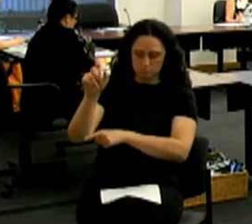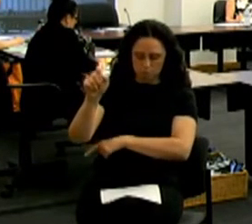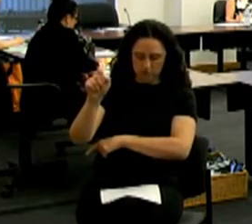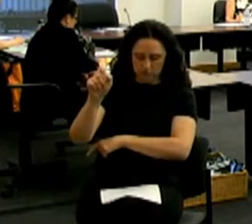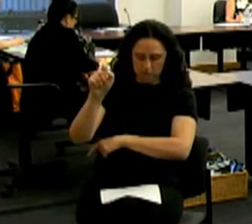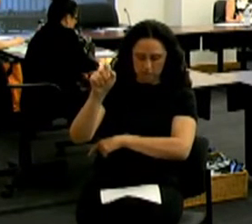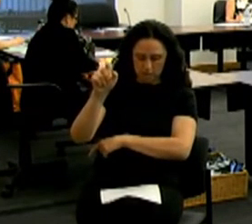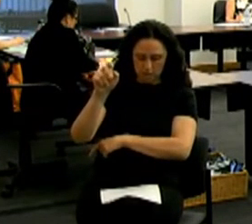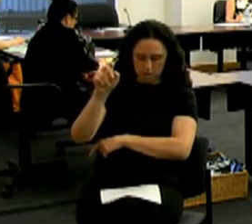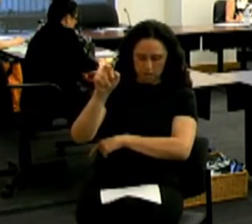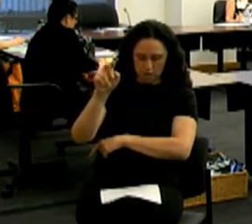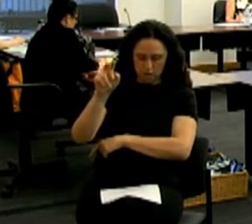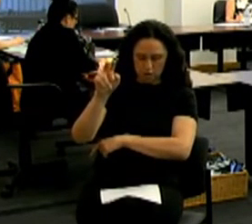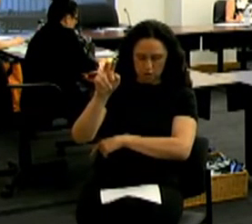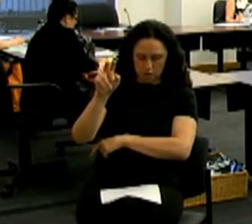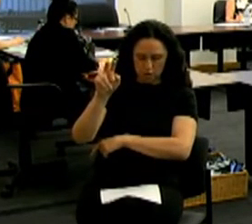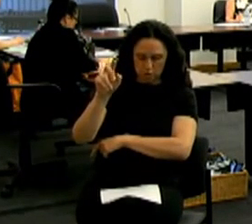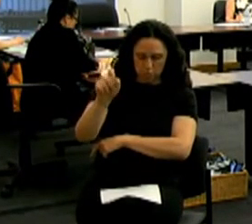2.2.10